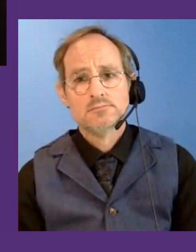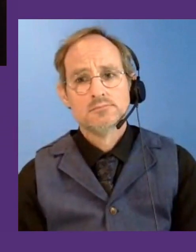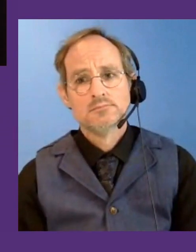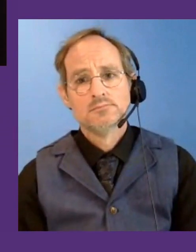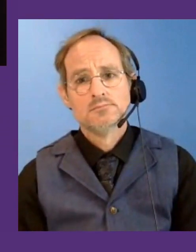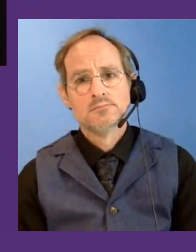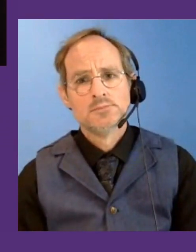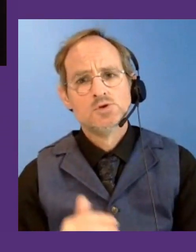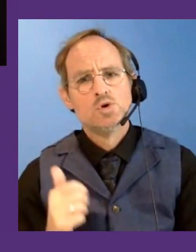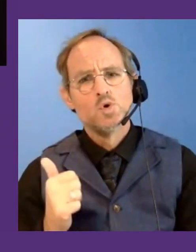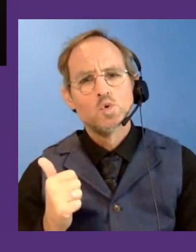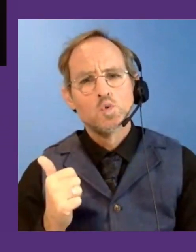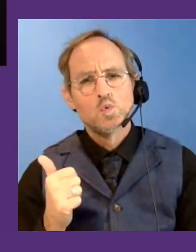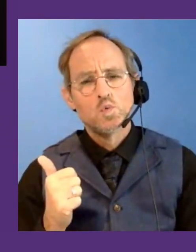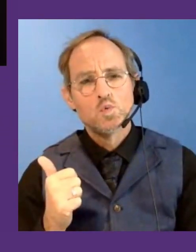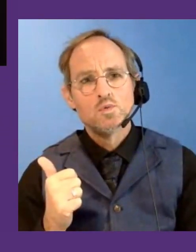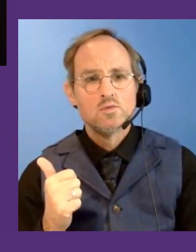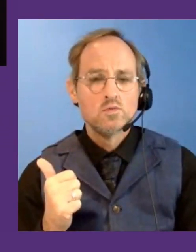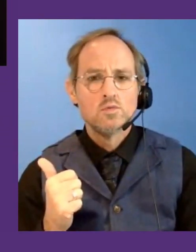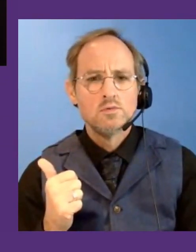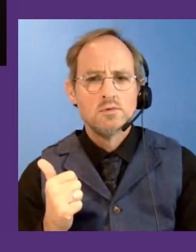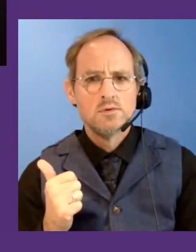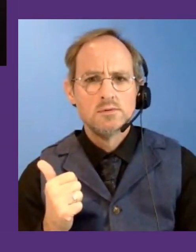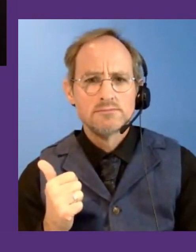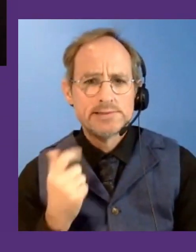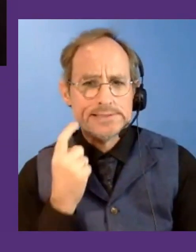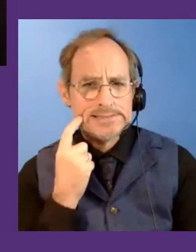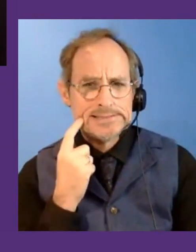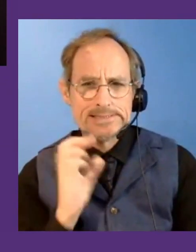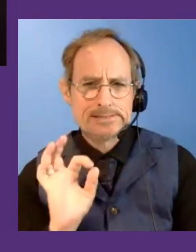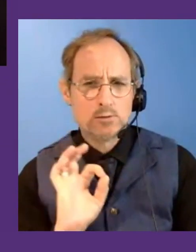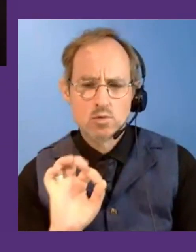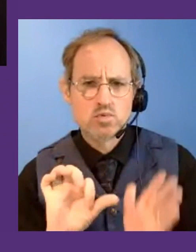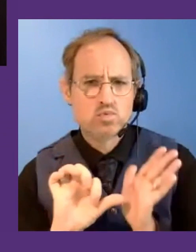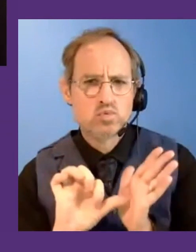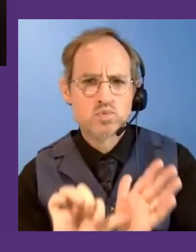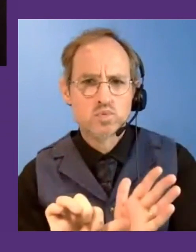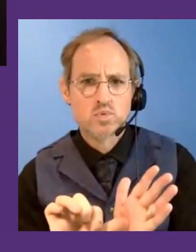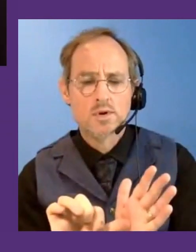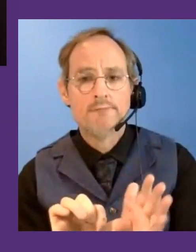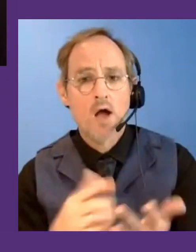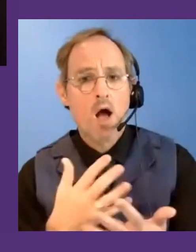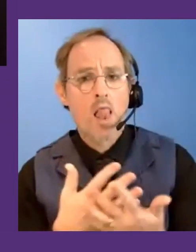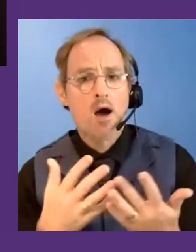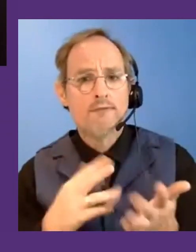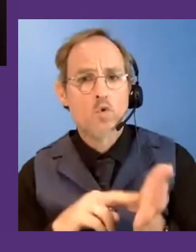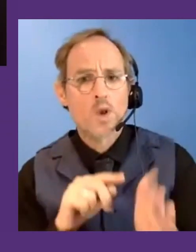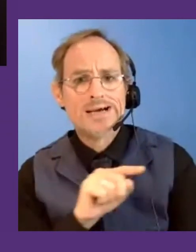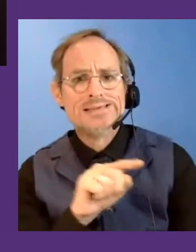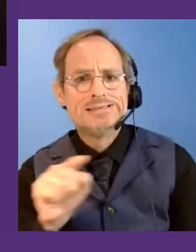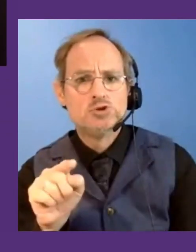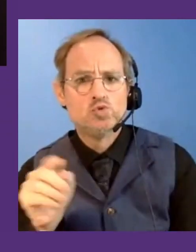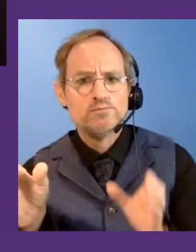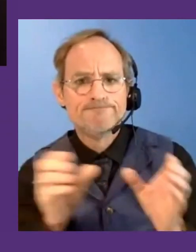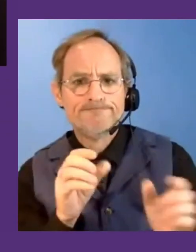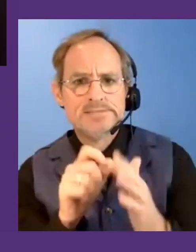see that it is quite a challenging process, as quite a lot of organizations find recruiting people with disabilities. But you seem to have got